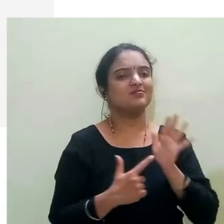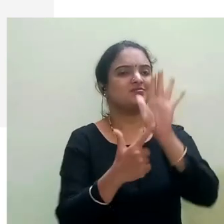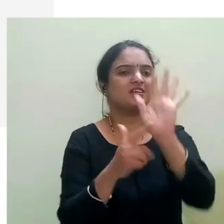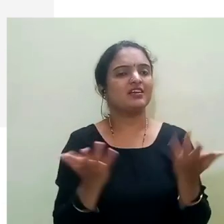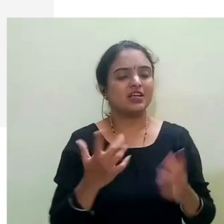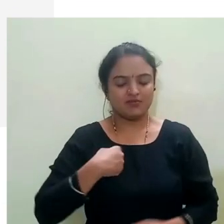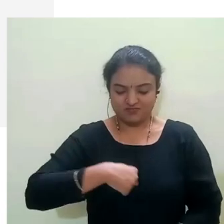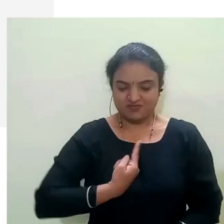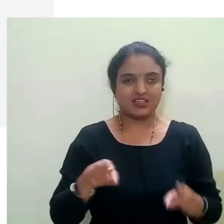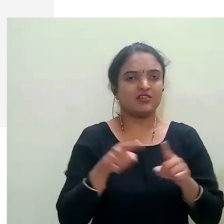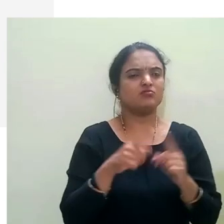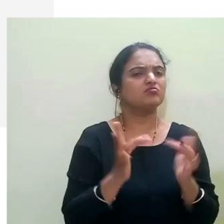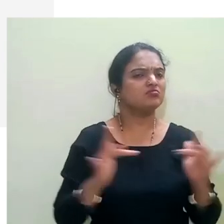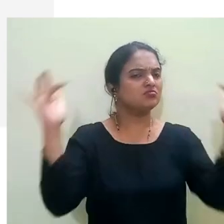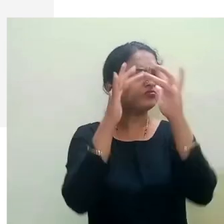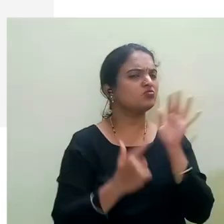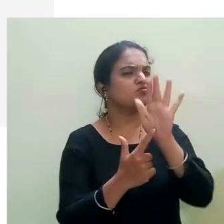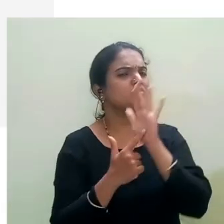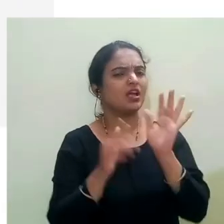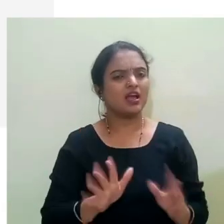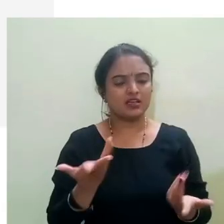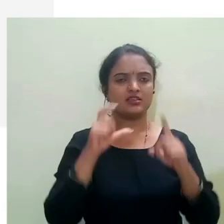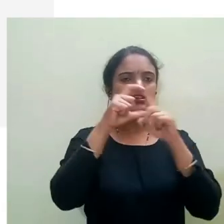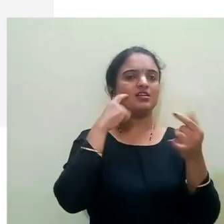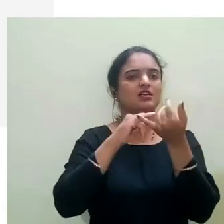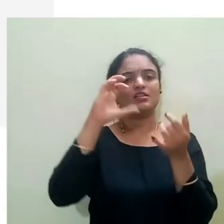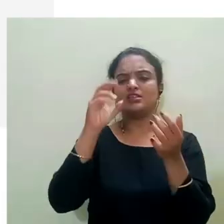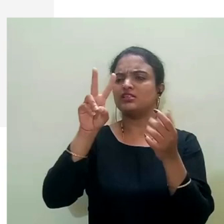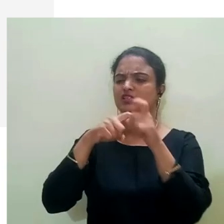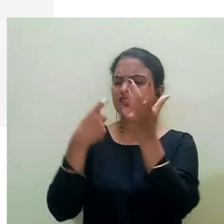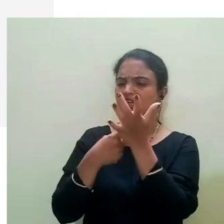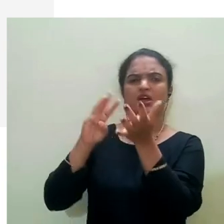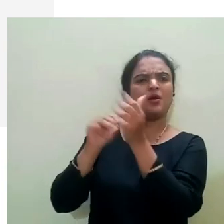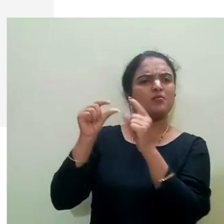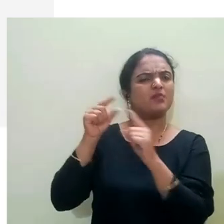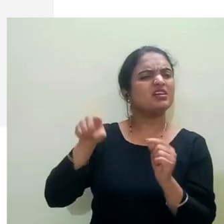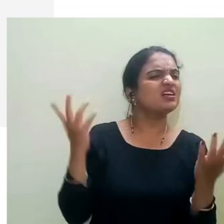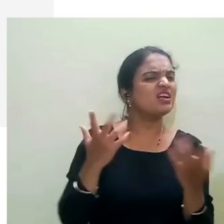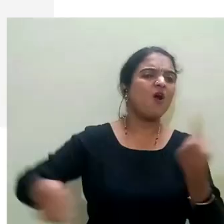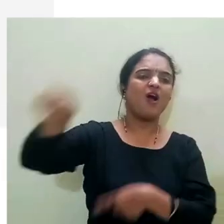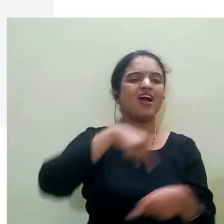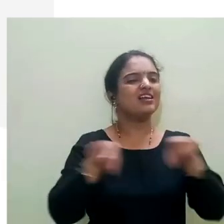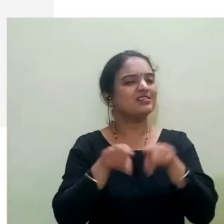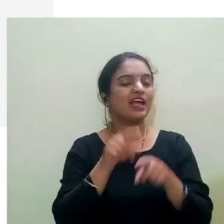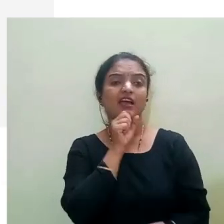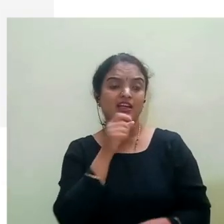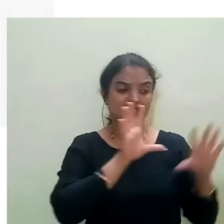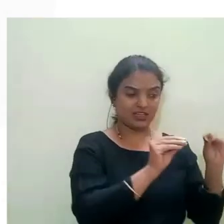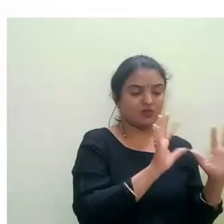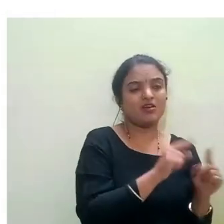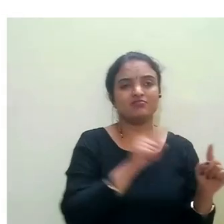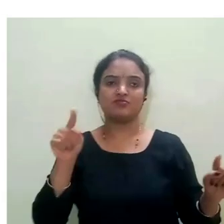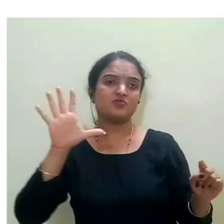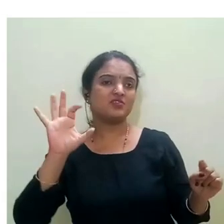running sessions online and developing a self-exploratory digital resource that we call Discover Map. Discover Map really is for